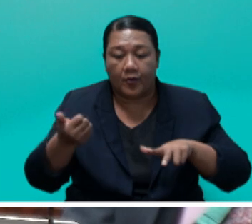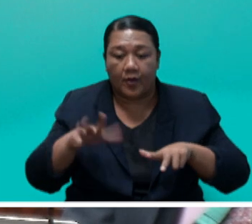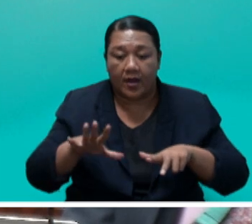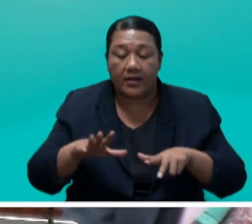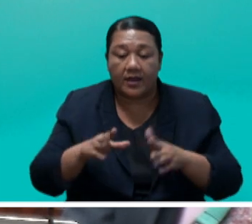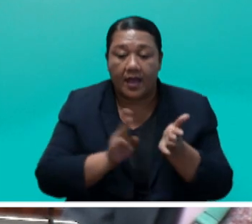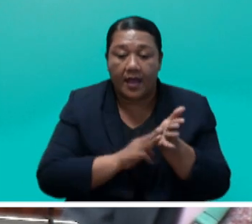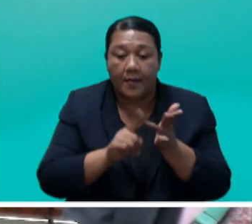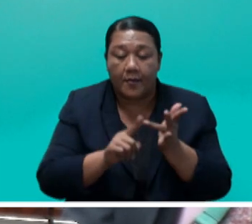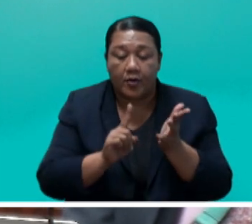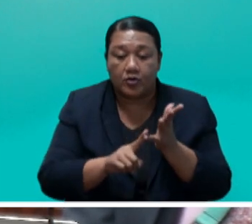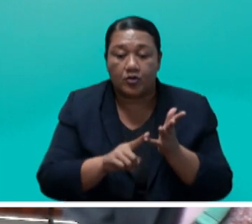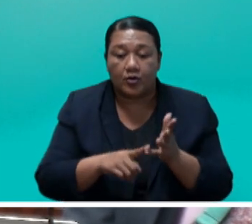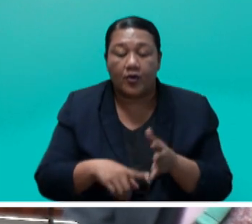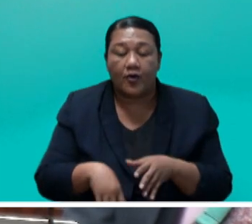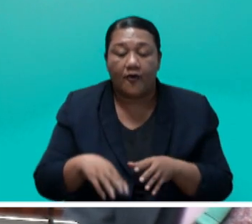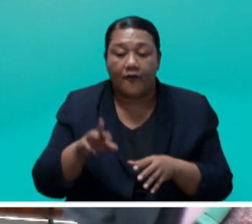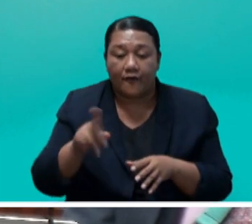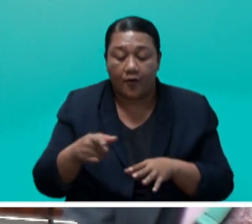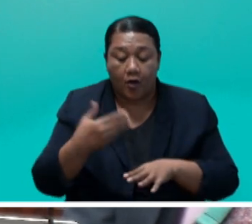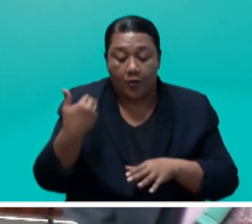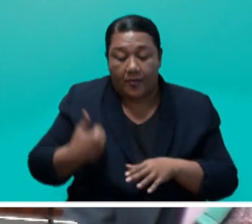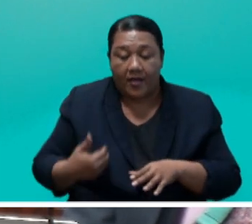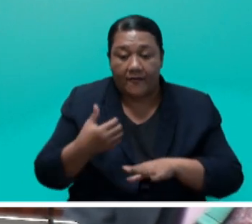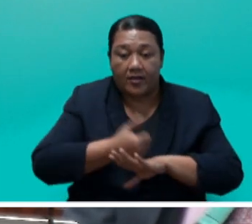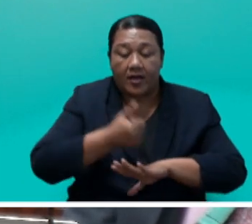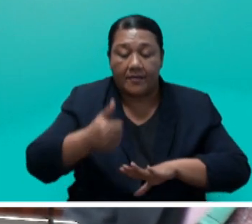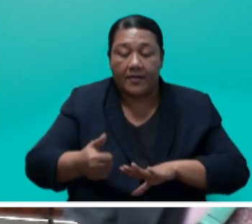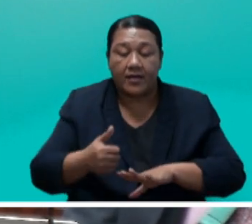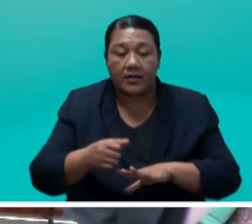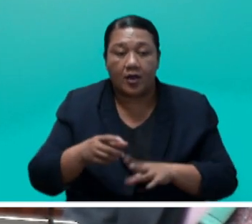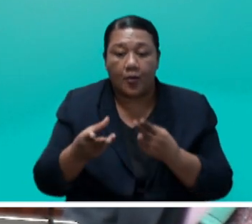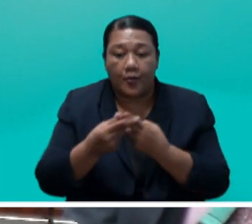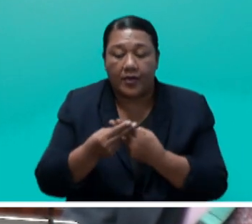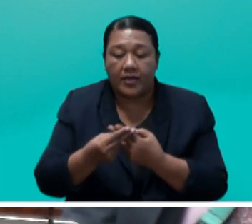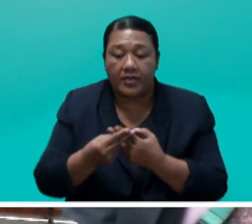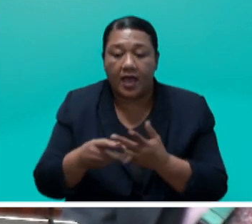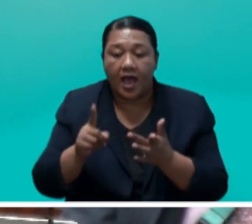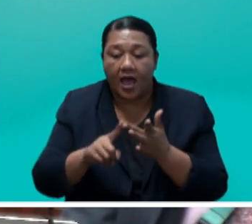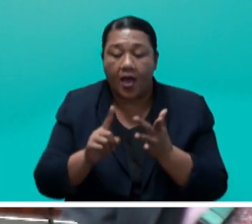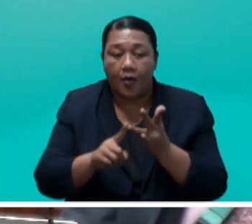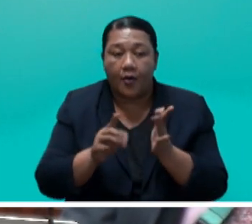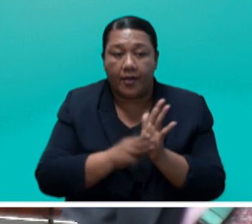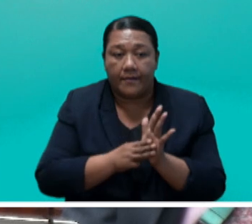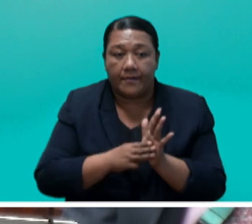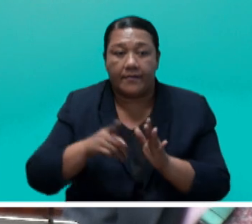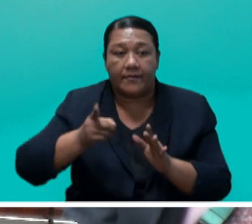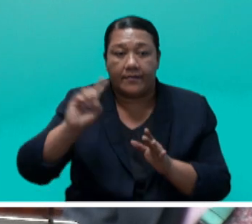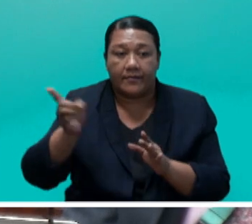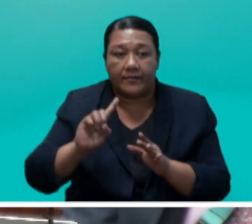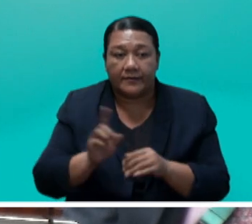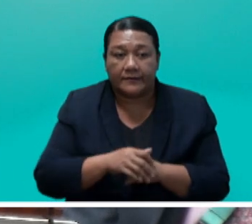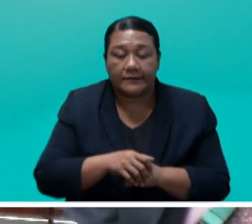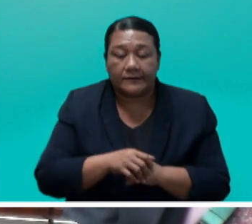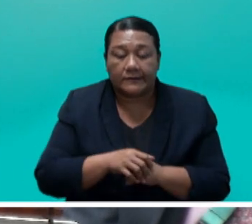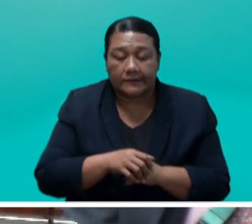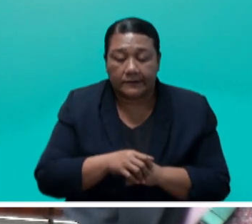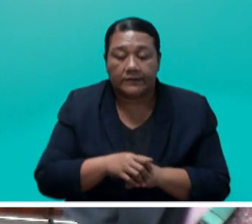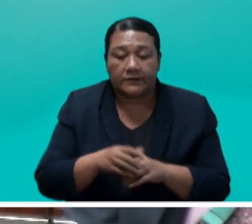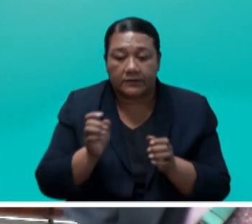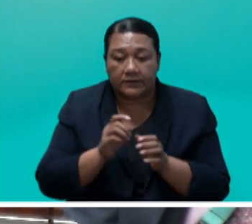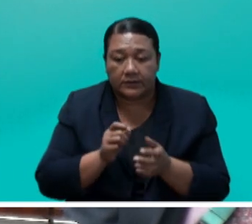the RPO on behalf of the Government of the Republic of Fiji with the IMO Secretary General, Mr. Arsenio Domingos, on